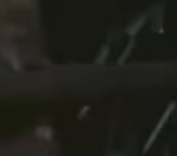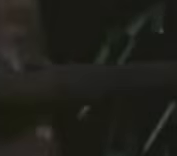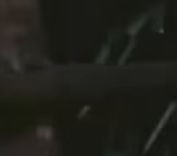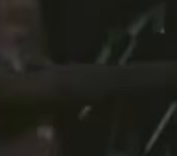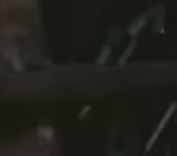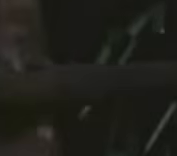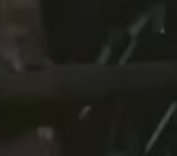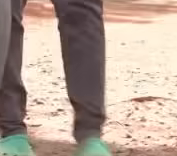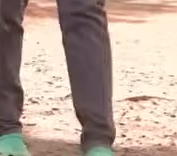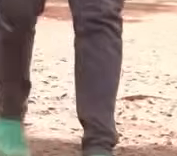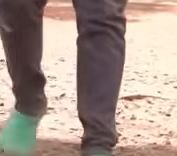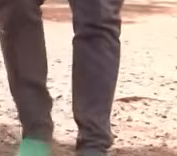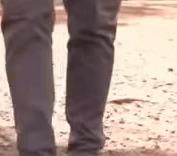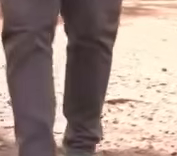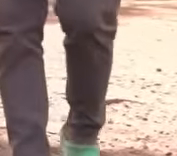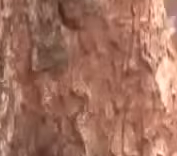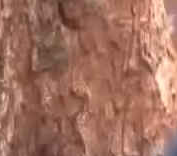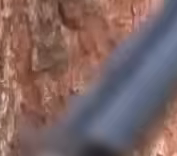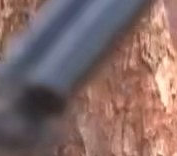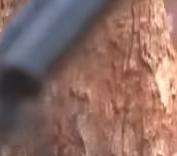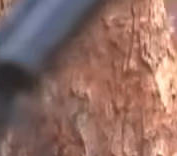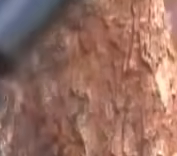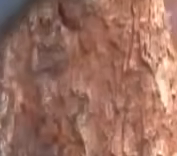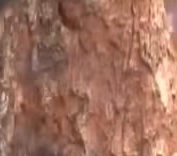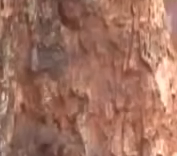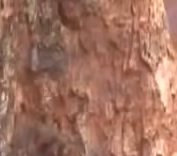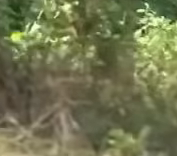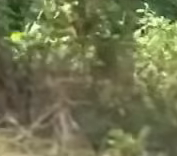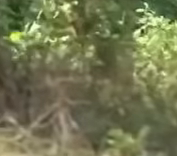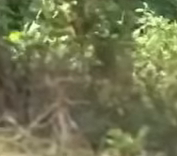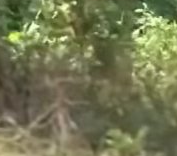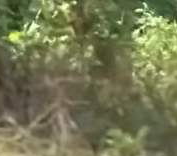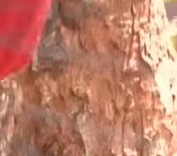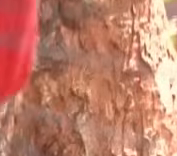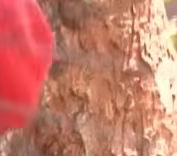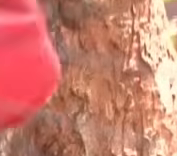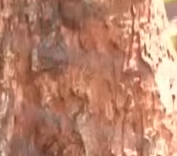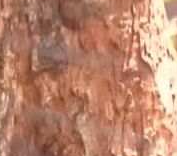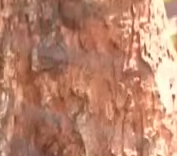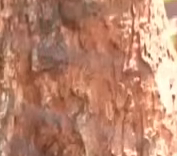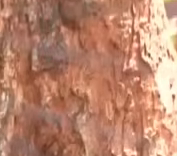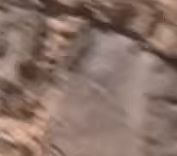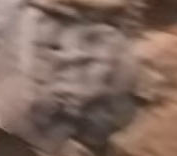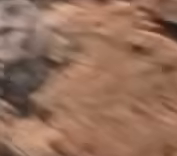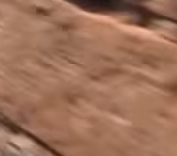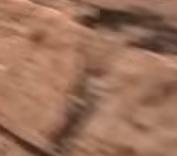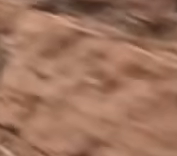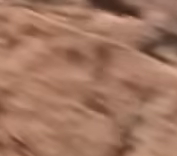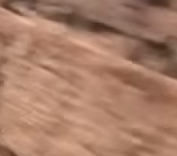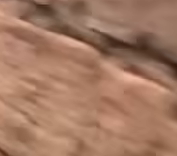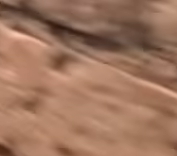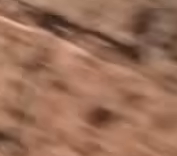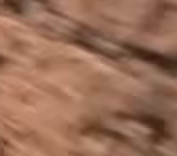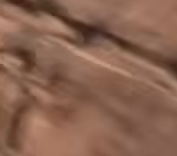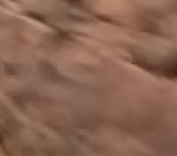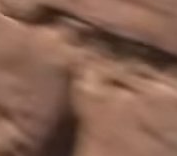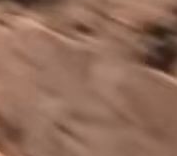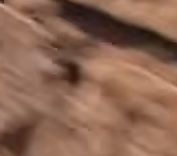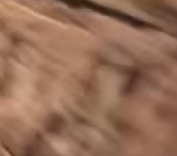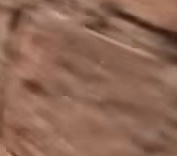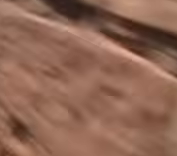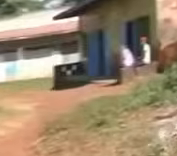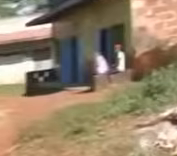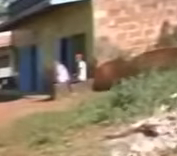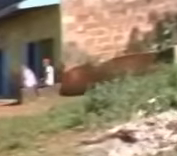pombe? Uongo. Kama nini unaangalia sana hivyo? Zile vyetu ni supu.